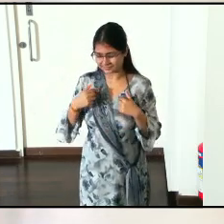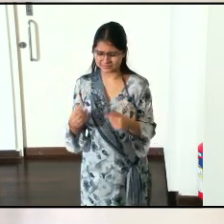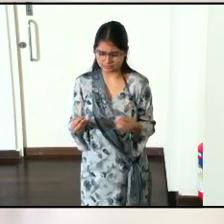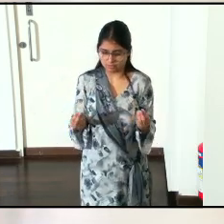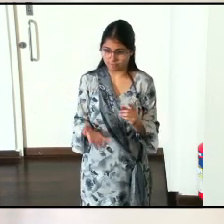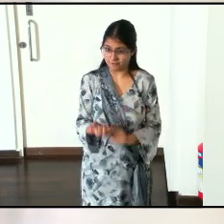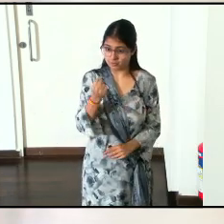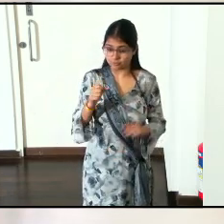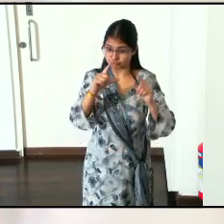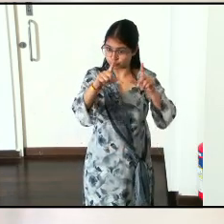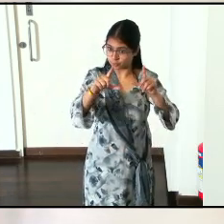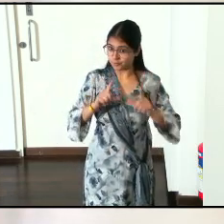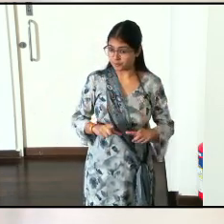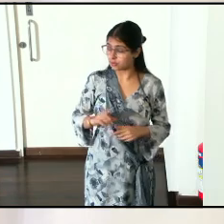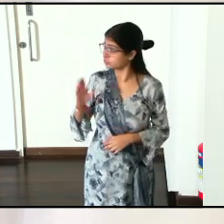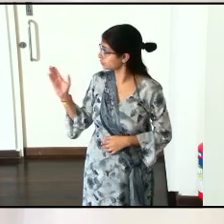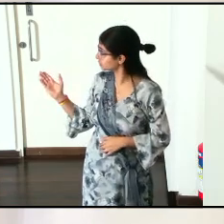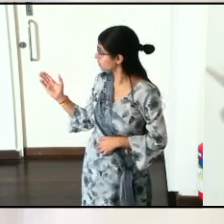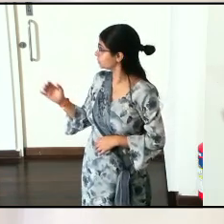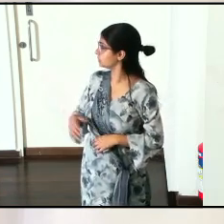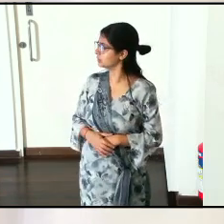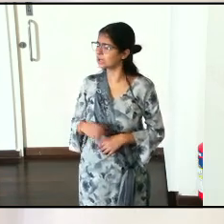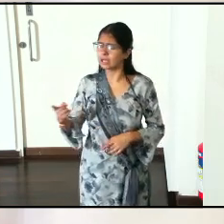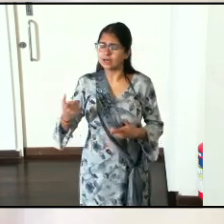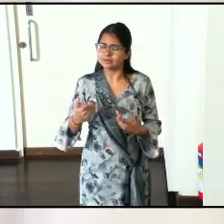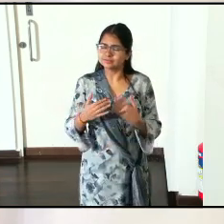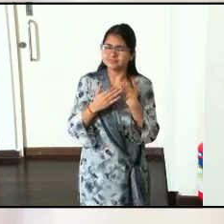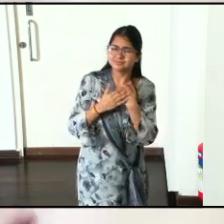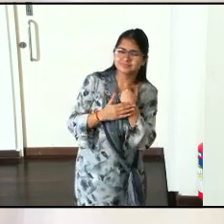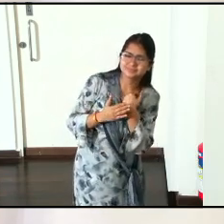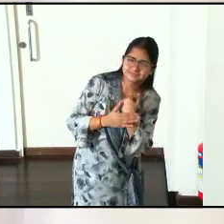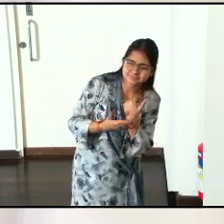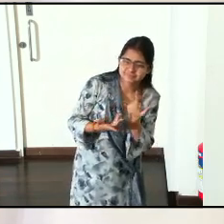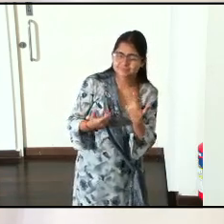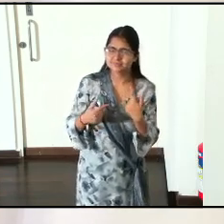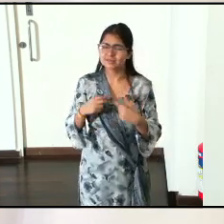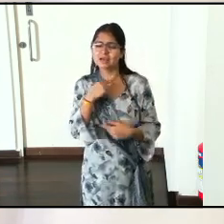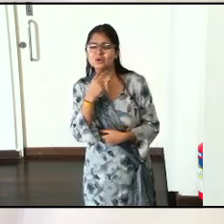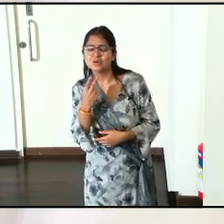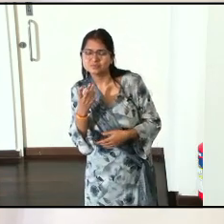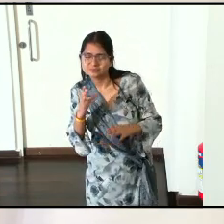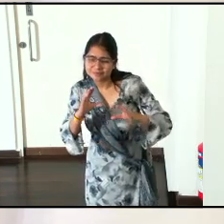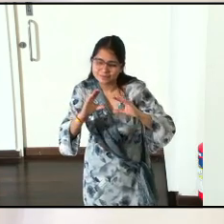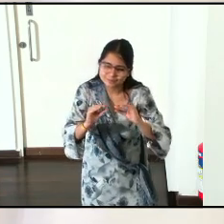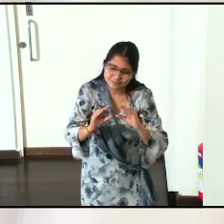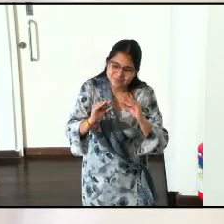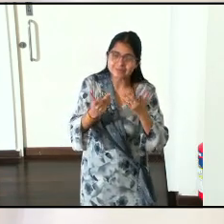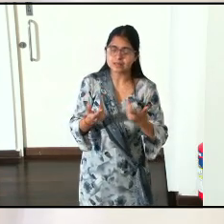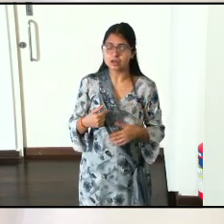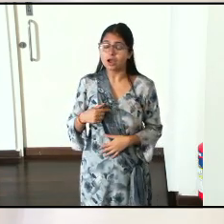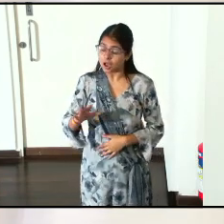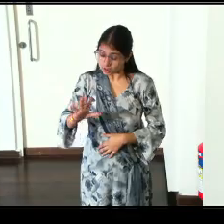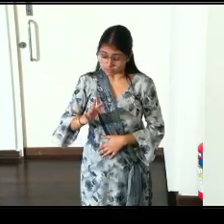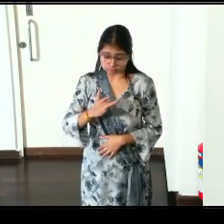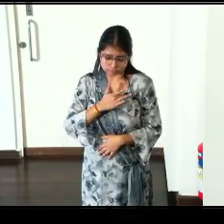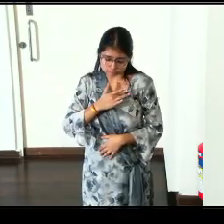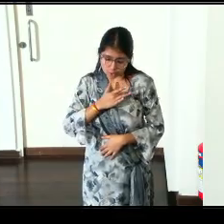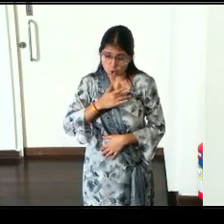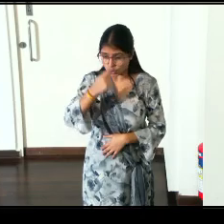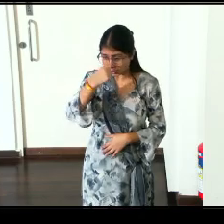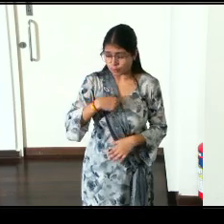which has a far more gentler visual and tonal quality, which says, "Insaniyat ka dharm